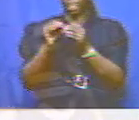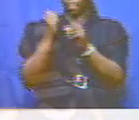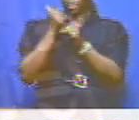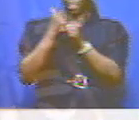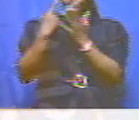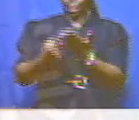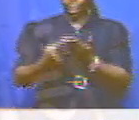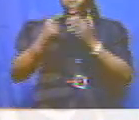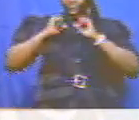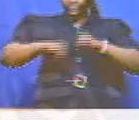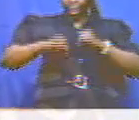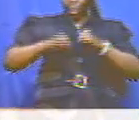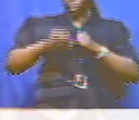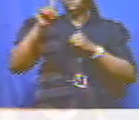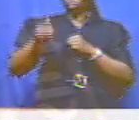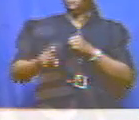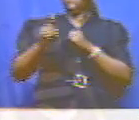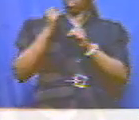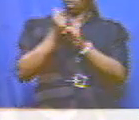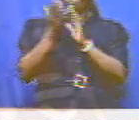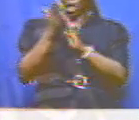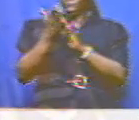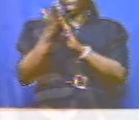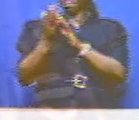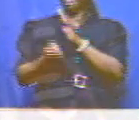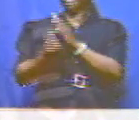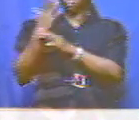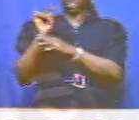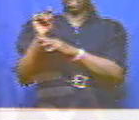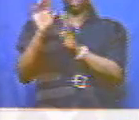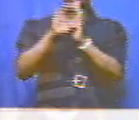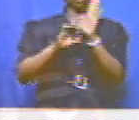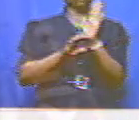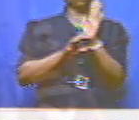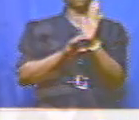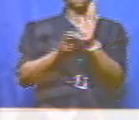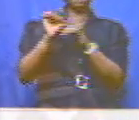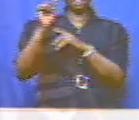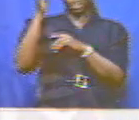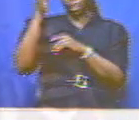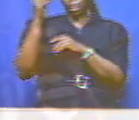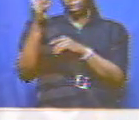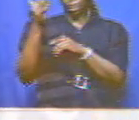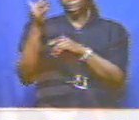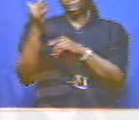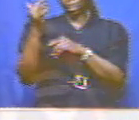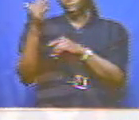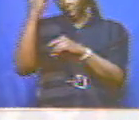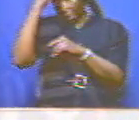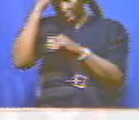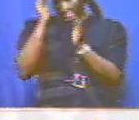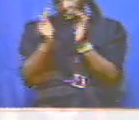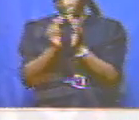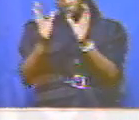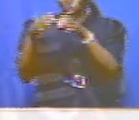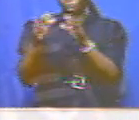and agree that we need to expedite the coming out of this constitution. Okay. This Monday, a small group met